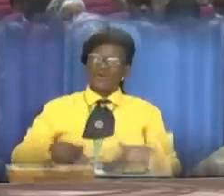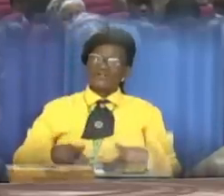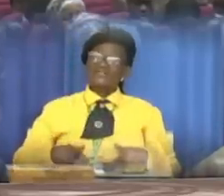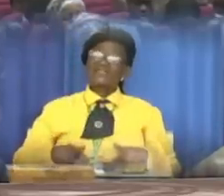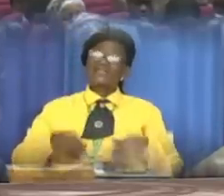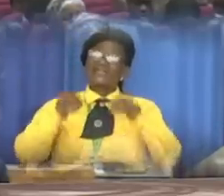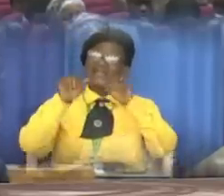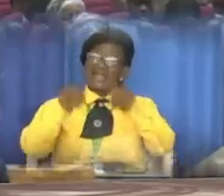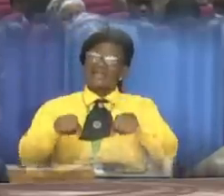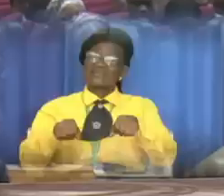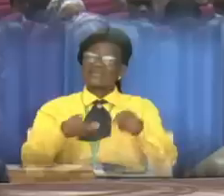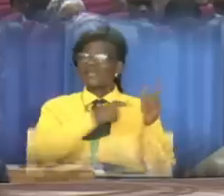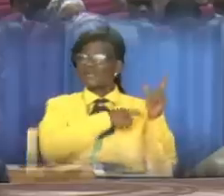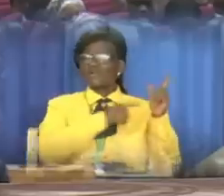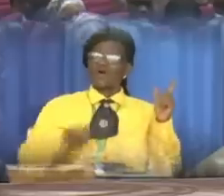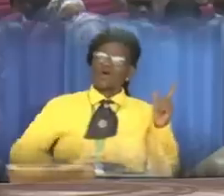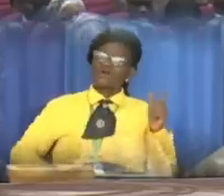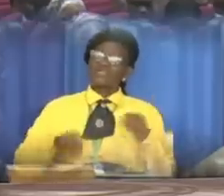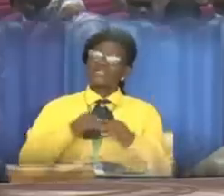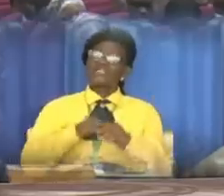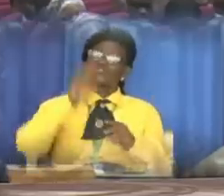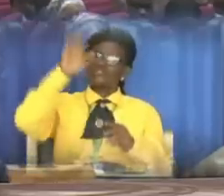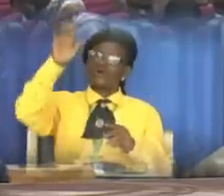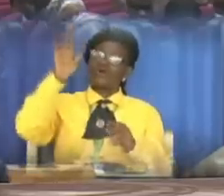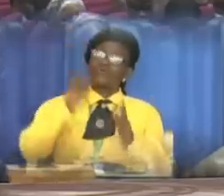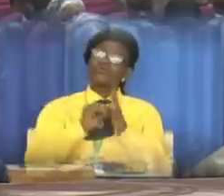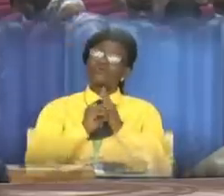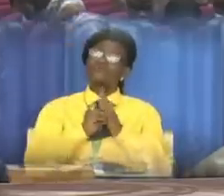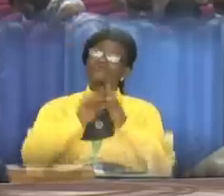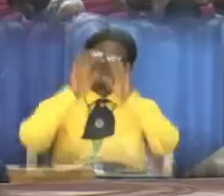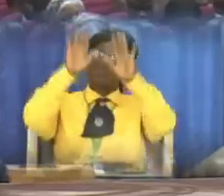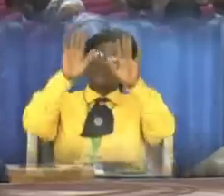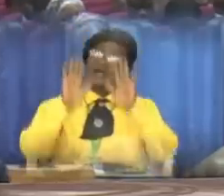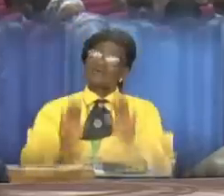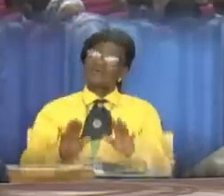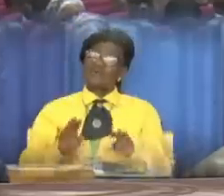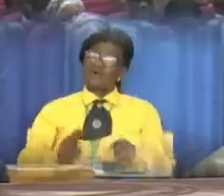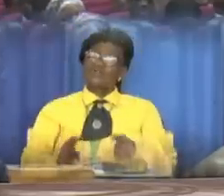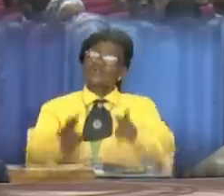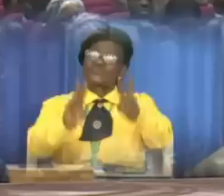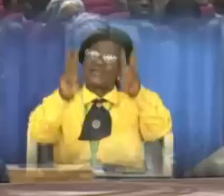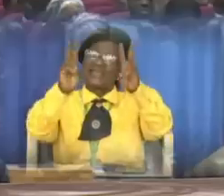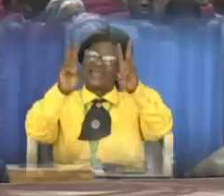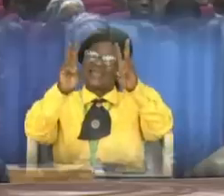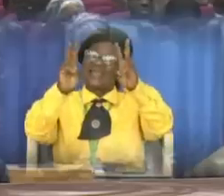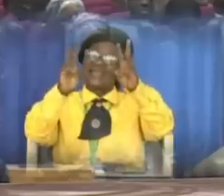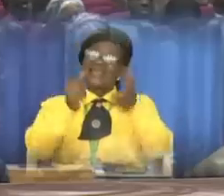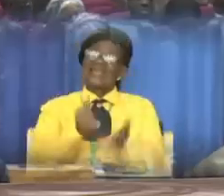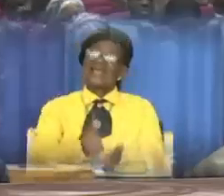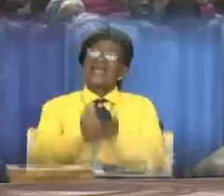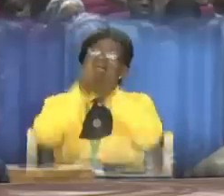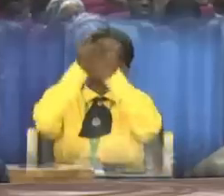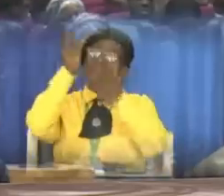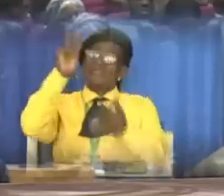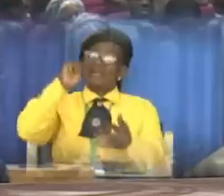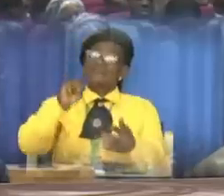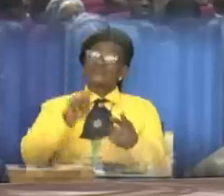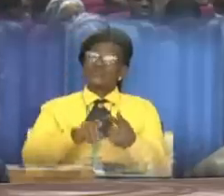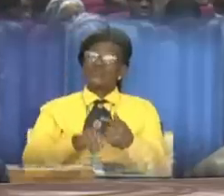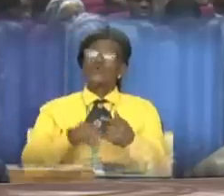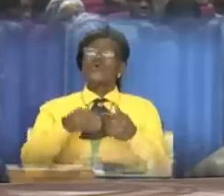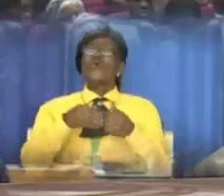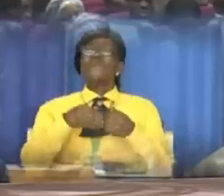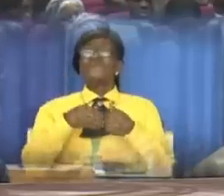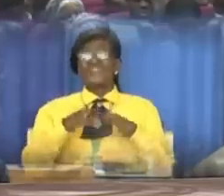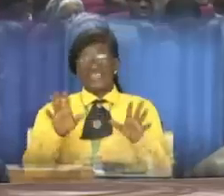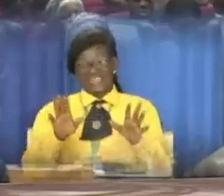your miraculous way, help them to finish particularly this project from Lagos to Ibadan within